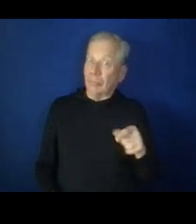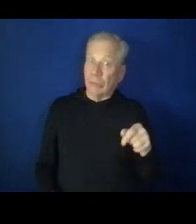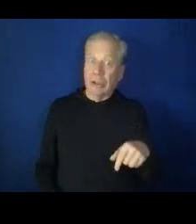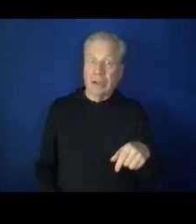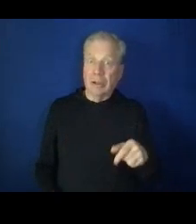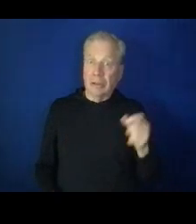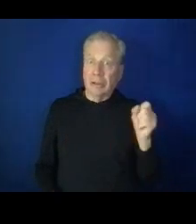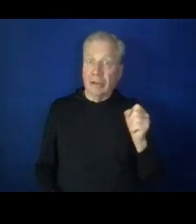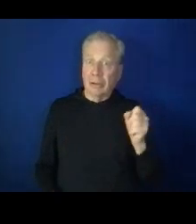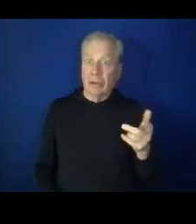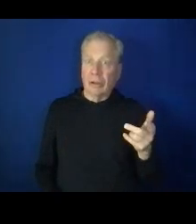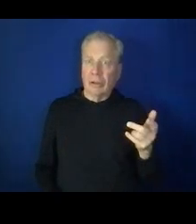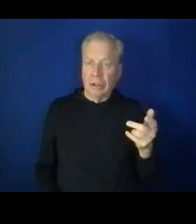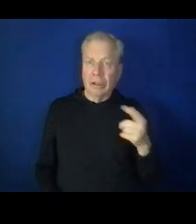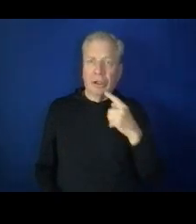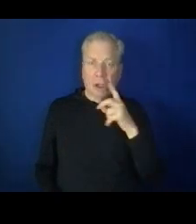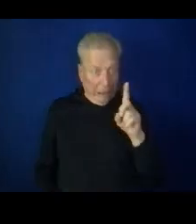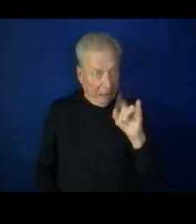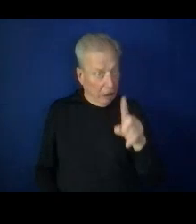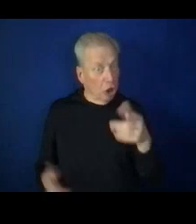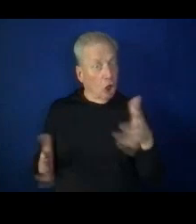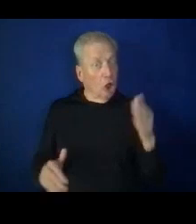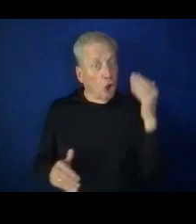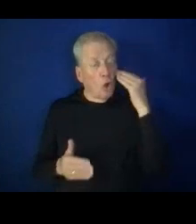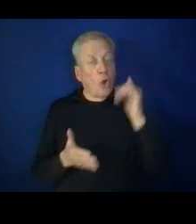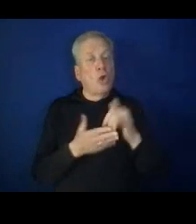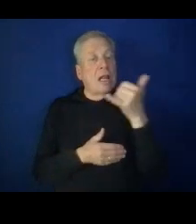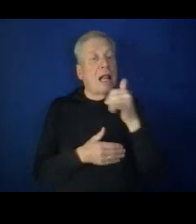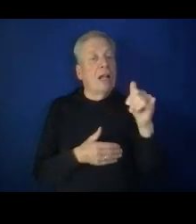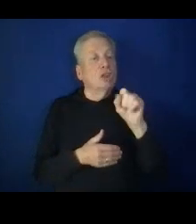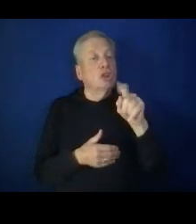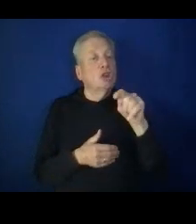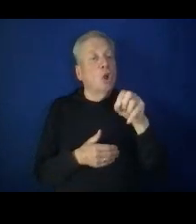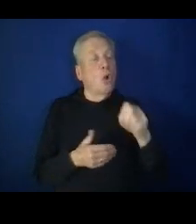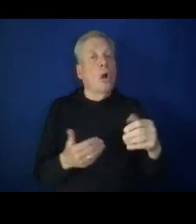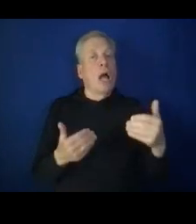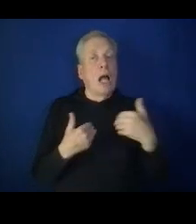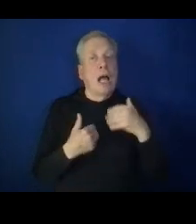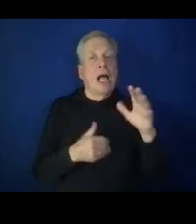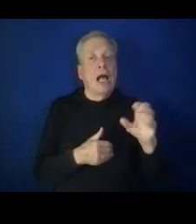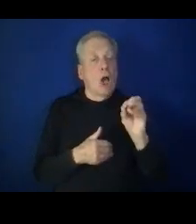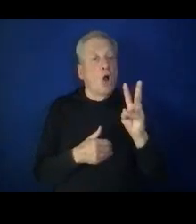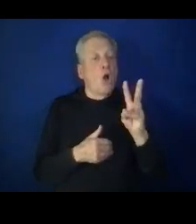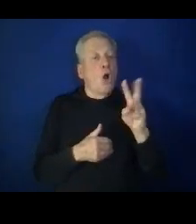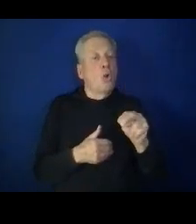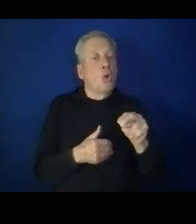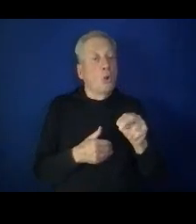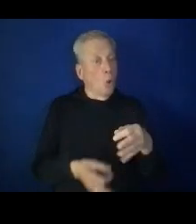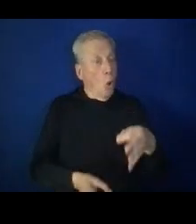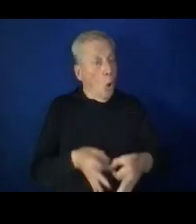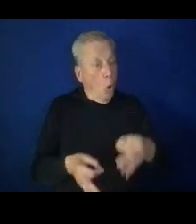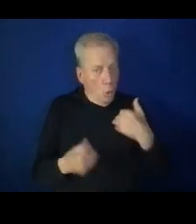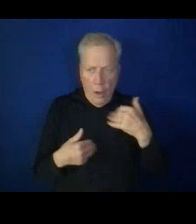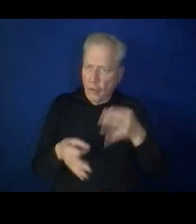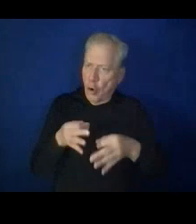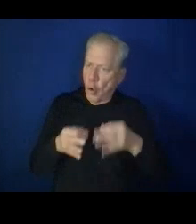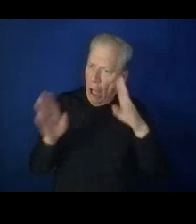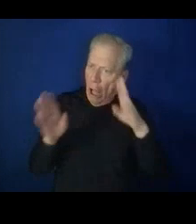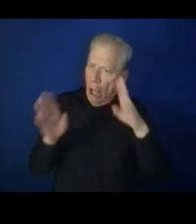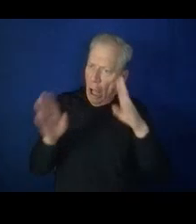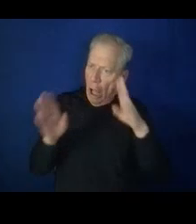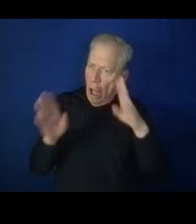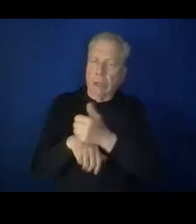Okay. Did you know that Yellowstone has its own court, right? We have the courthouse up there. And